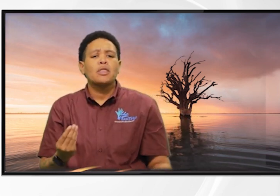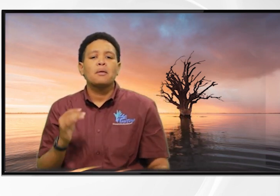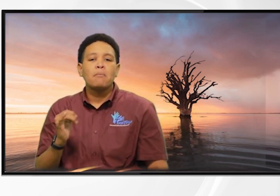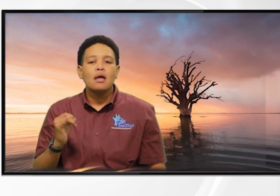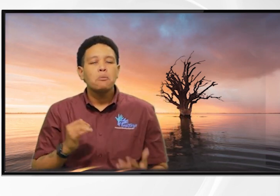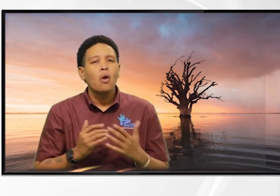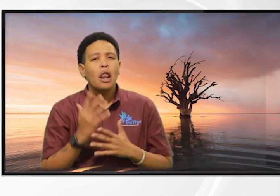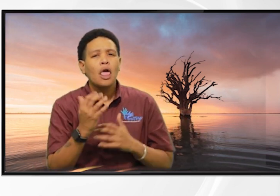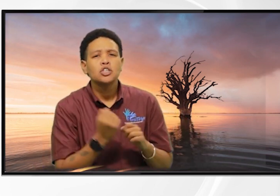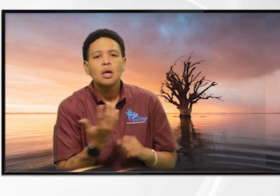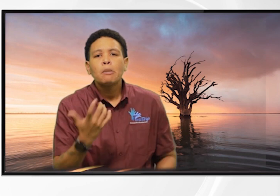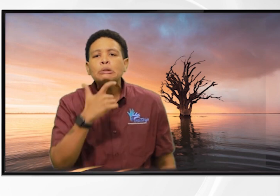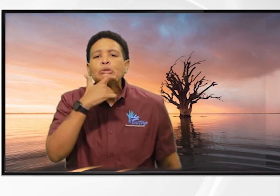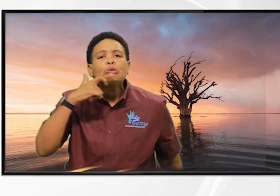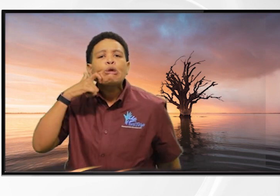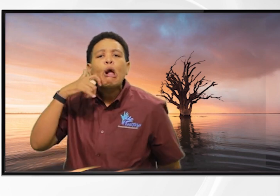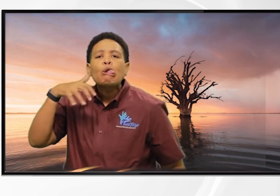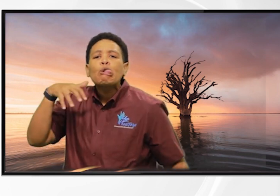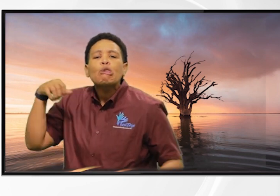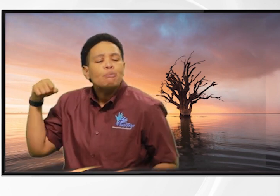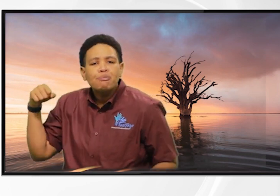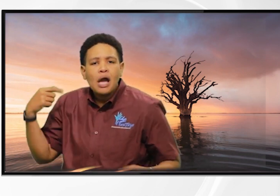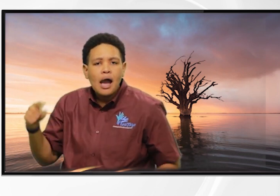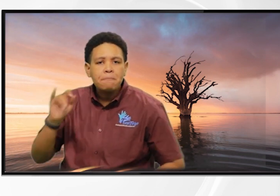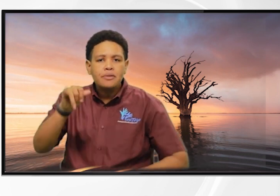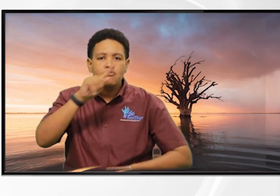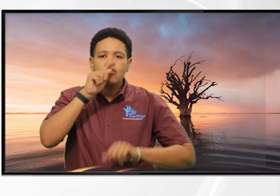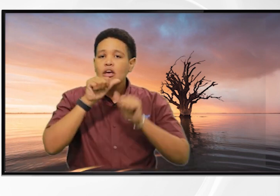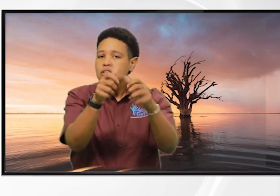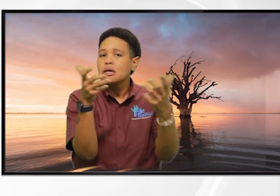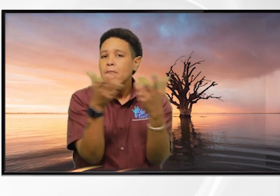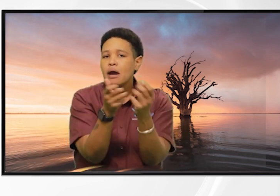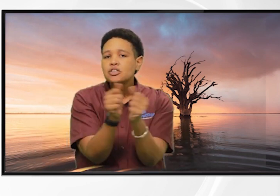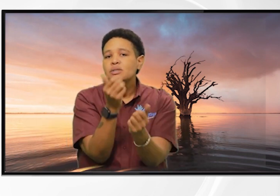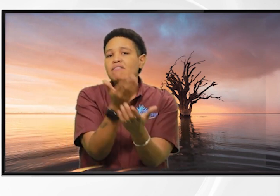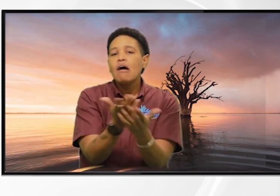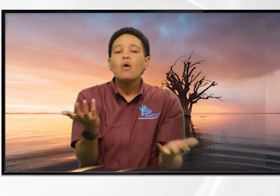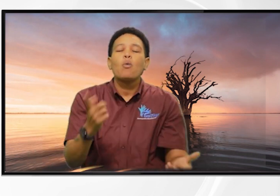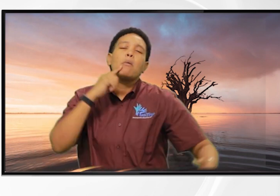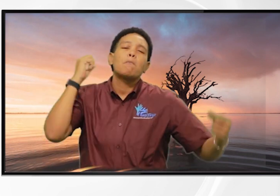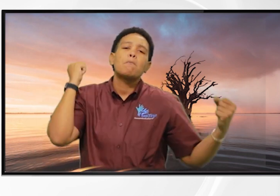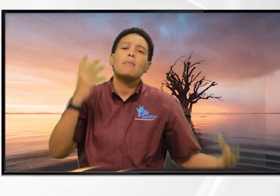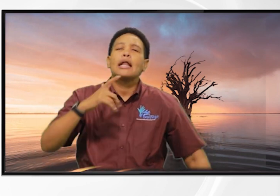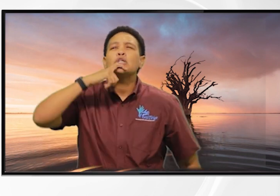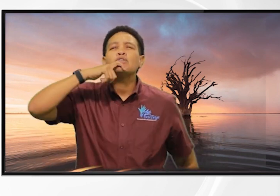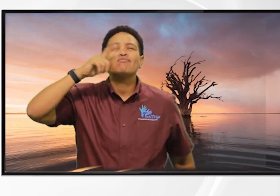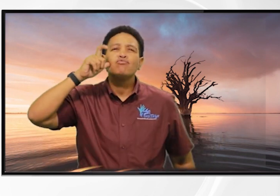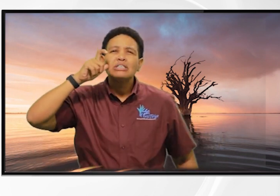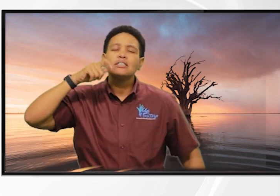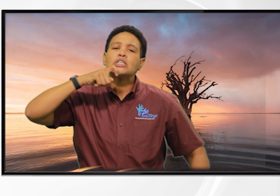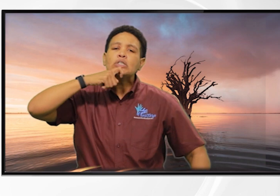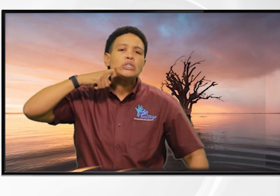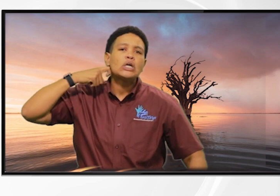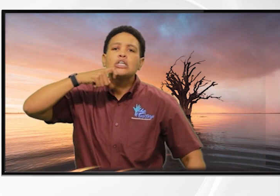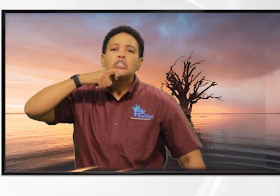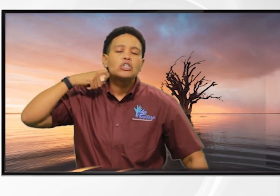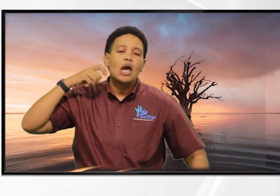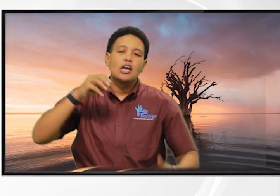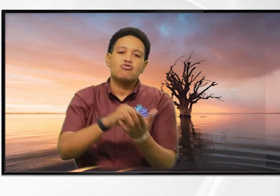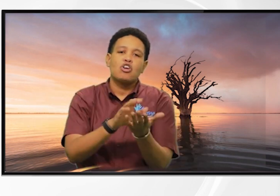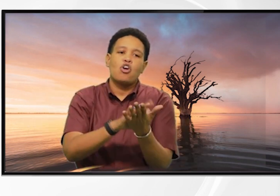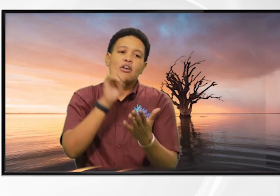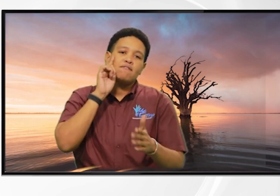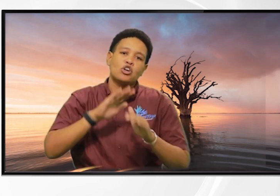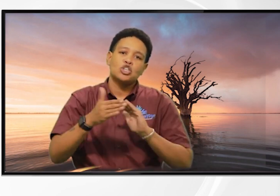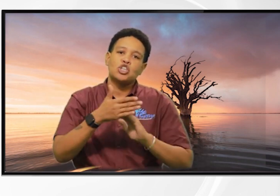much drier. This is consistent with the fact that there have been a number of recent prolonged droughts recorded for